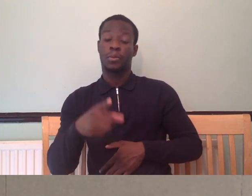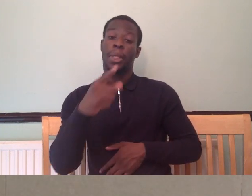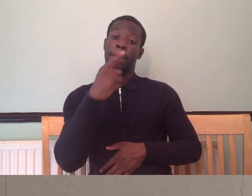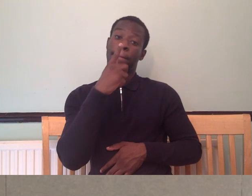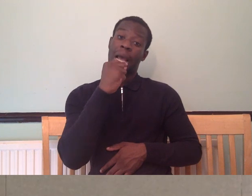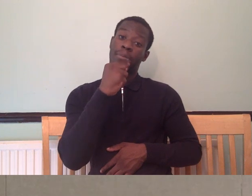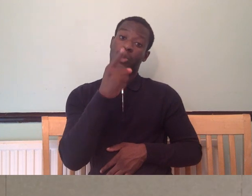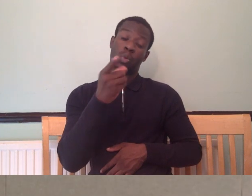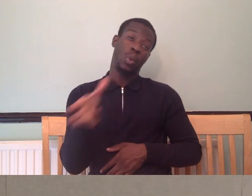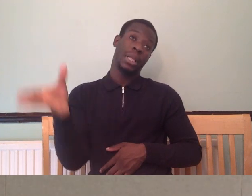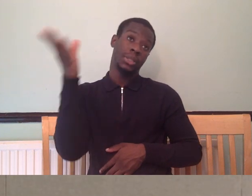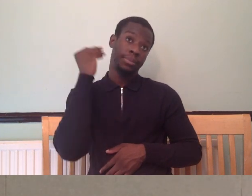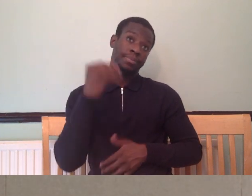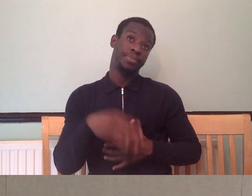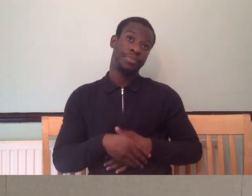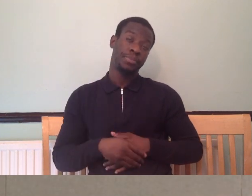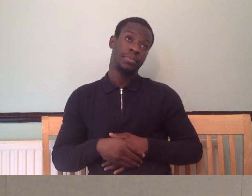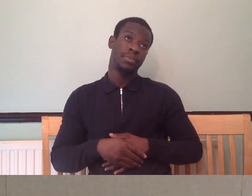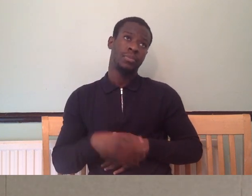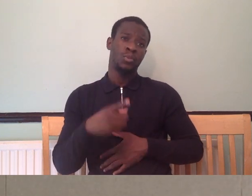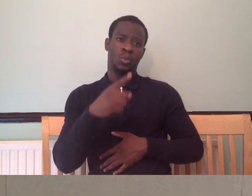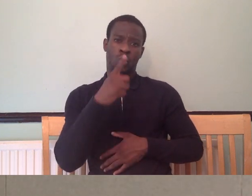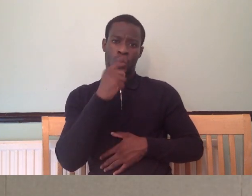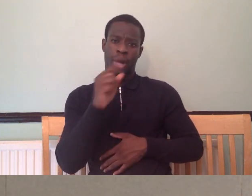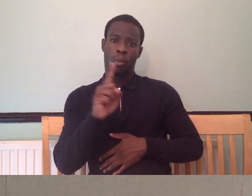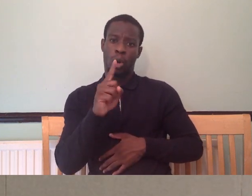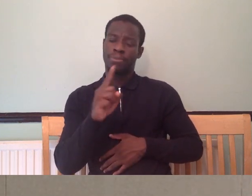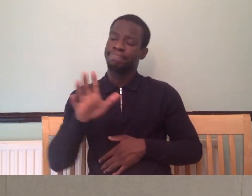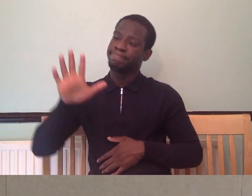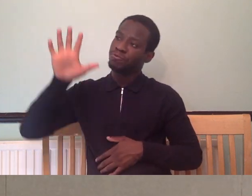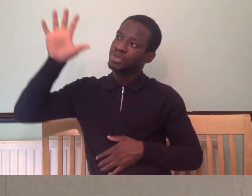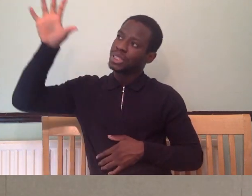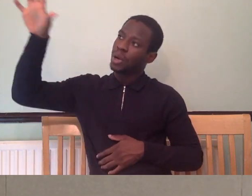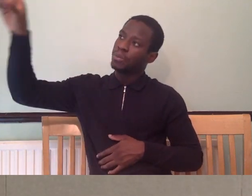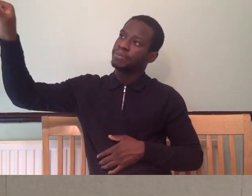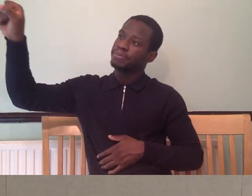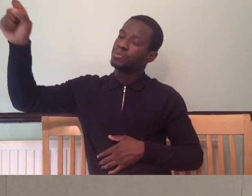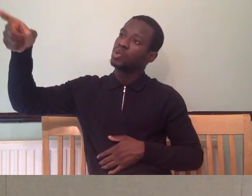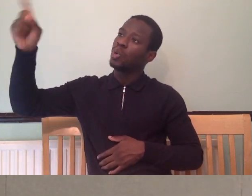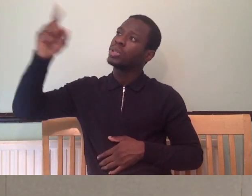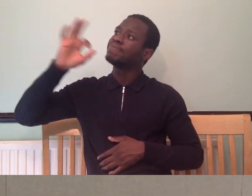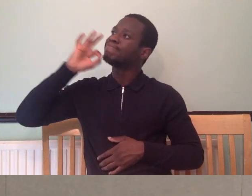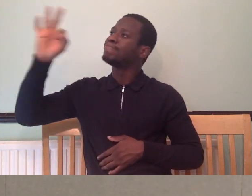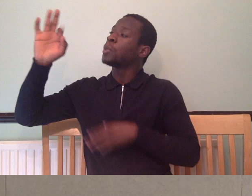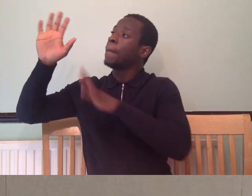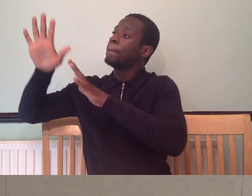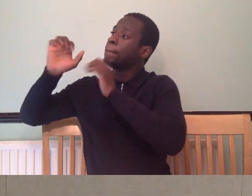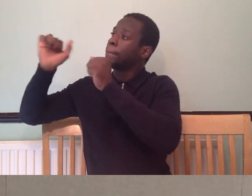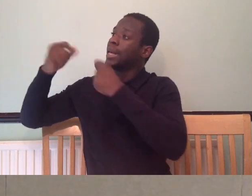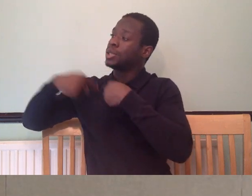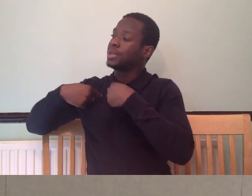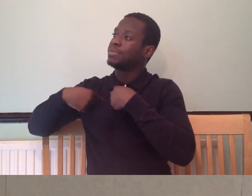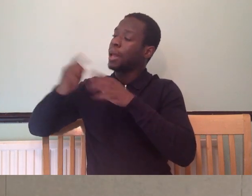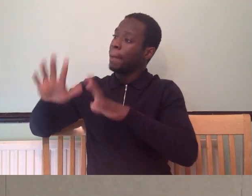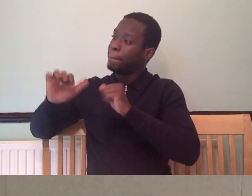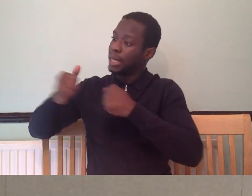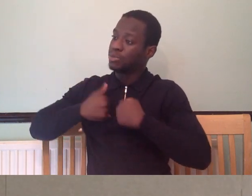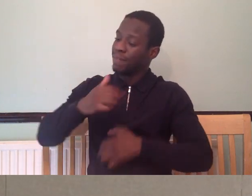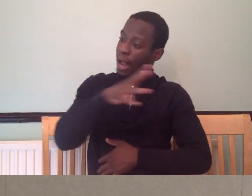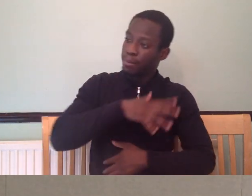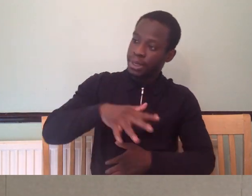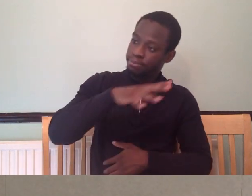perhaps as you listen to it, you can reach out to God and say, Lord, bless me. Lord, bless my